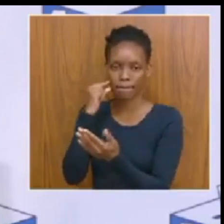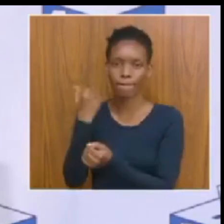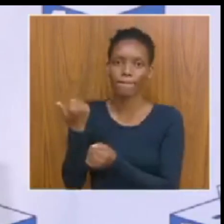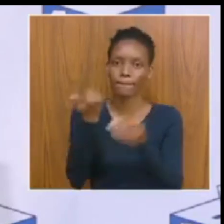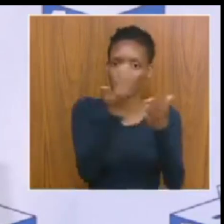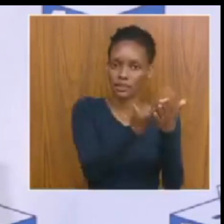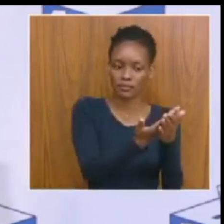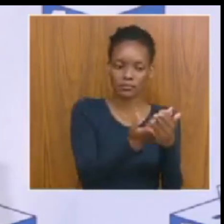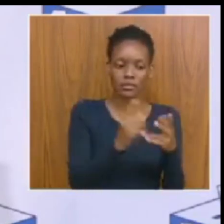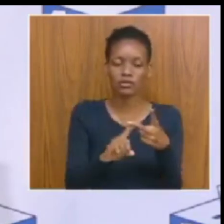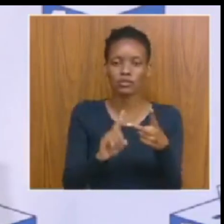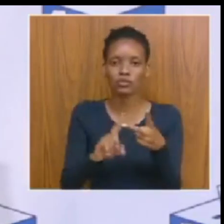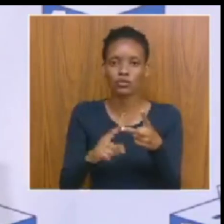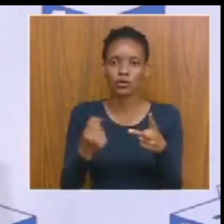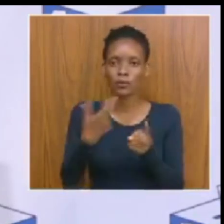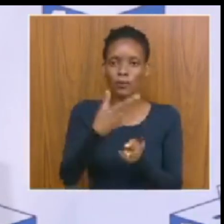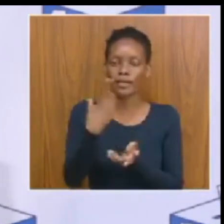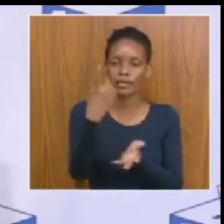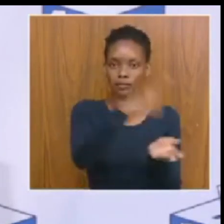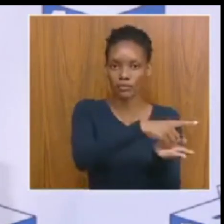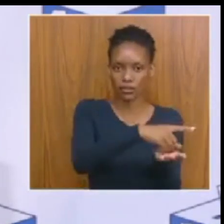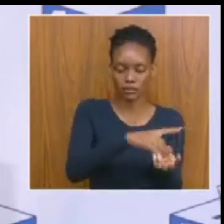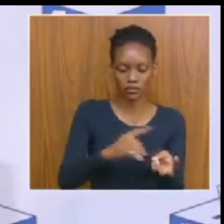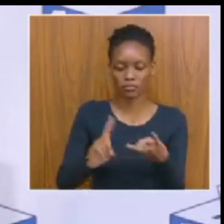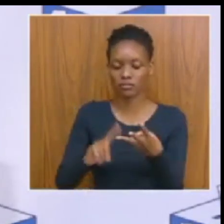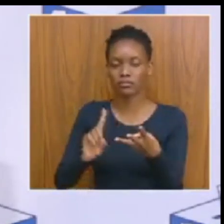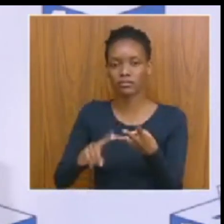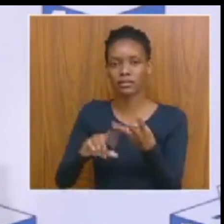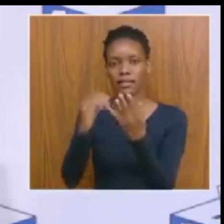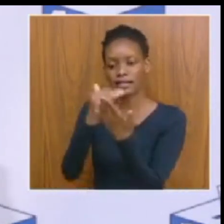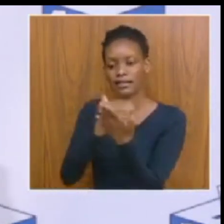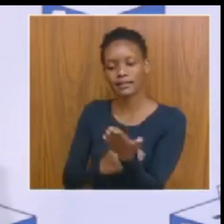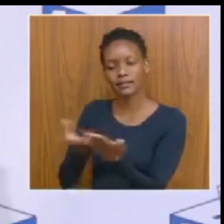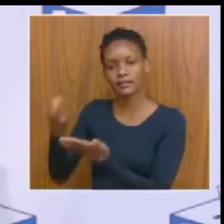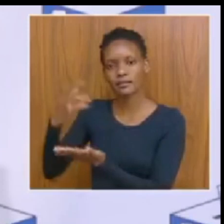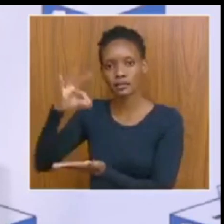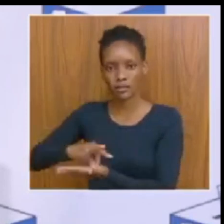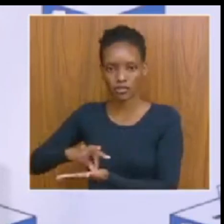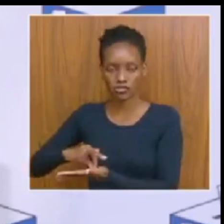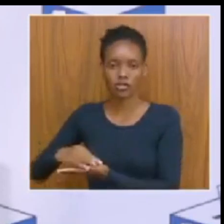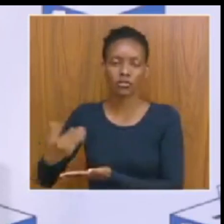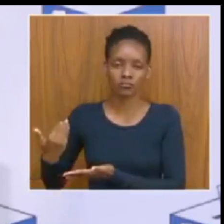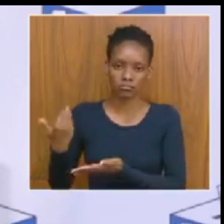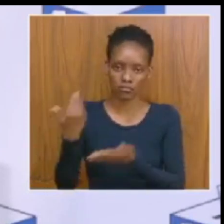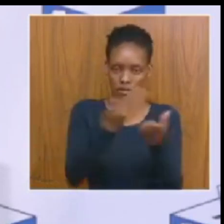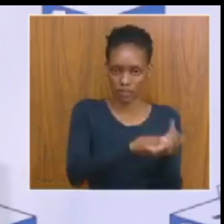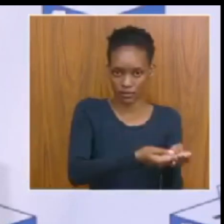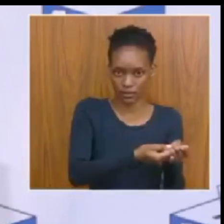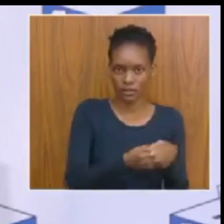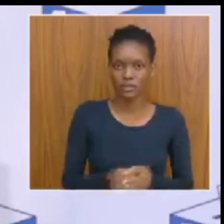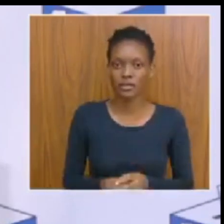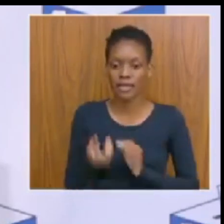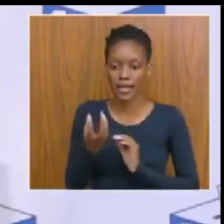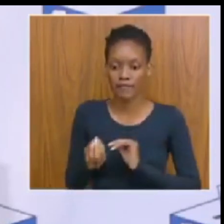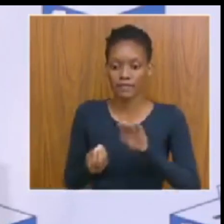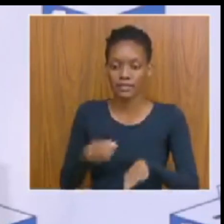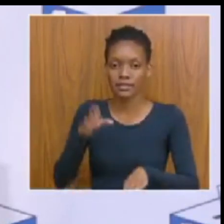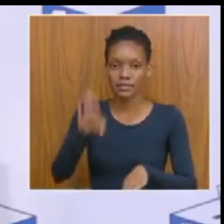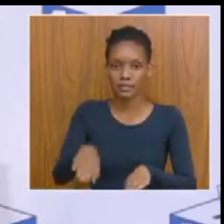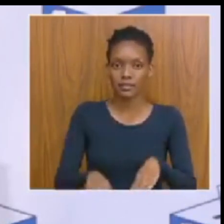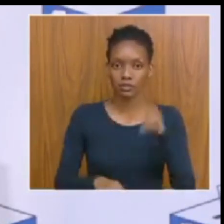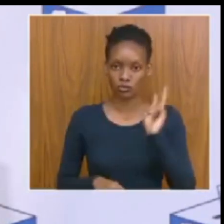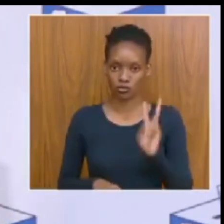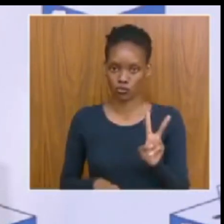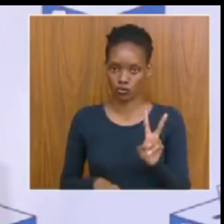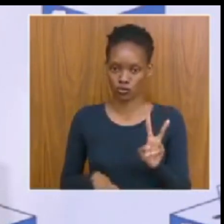to submit a list of signatures. There are two steps. The first step is that that party or